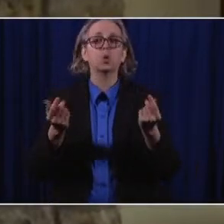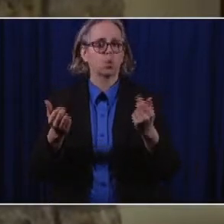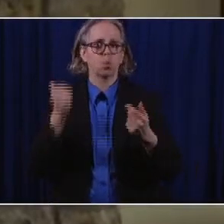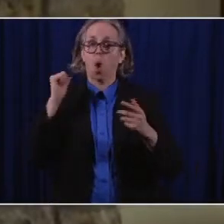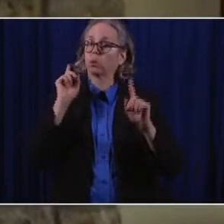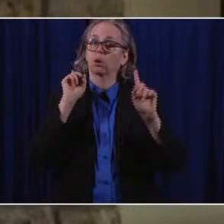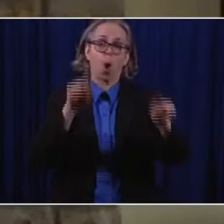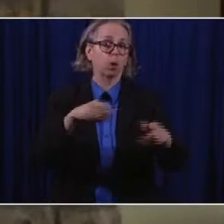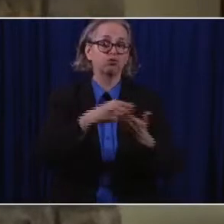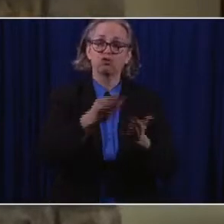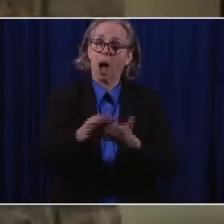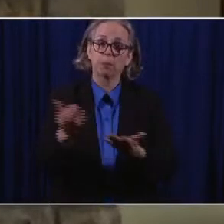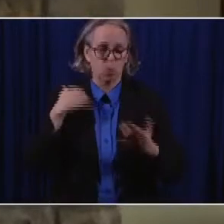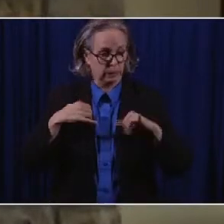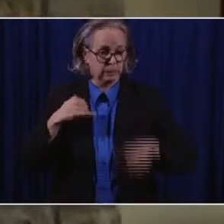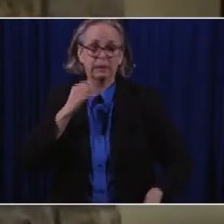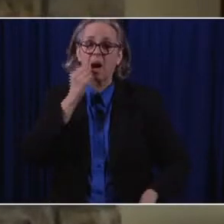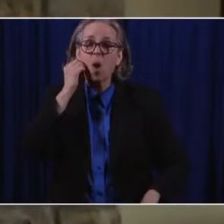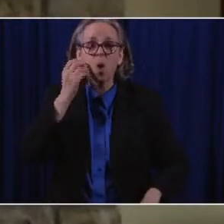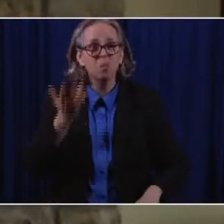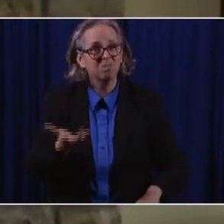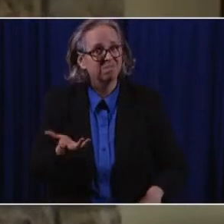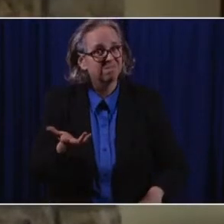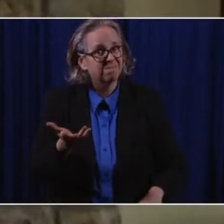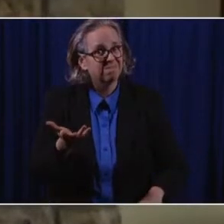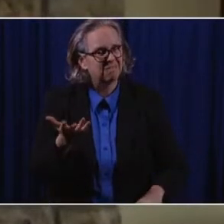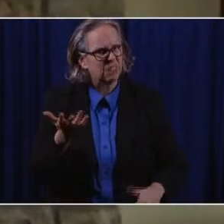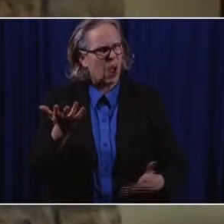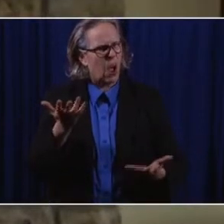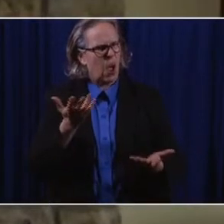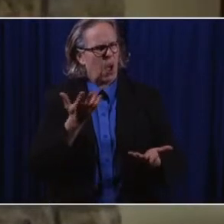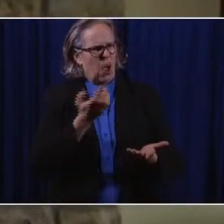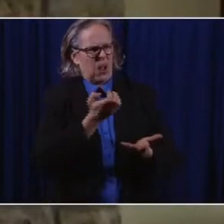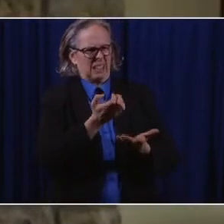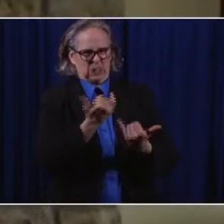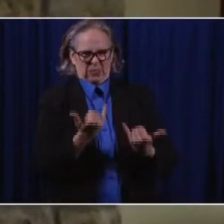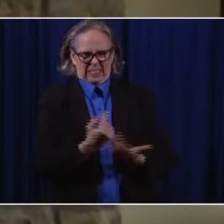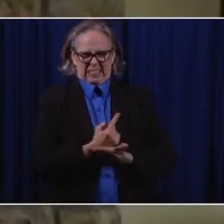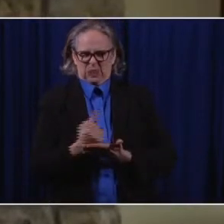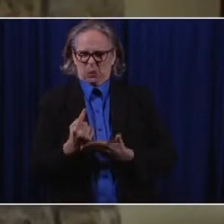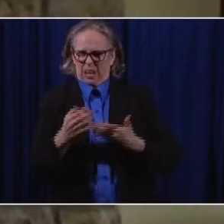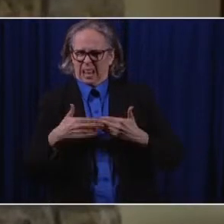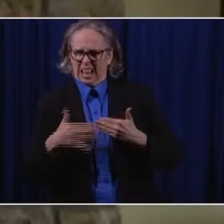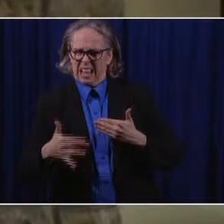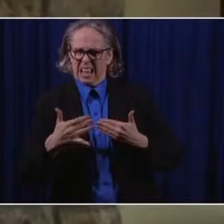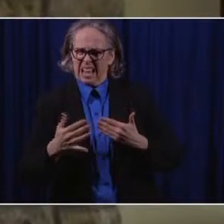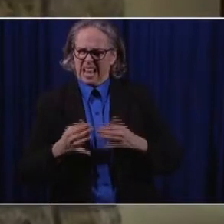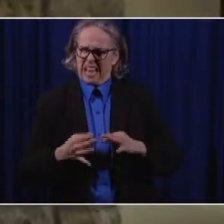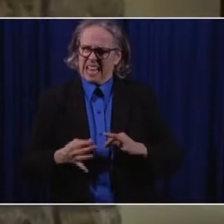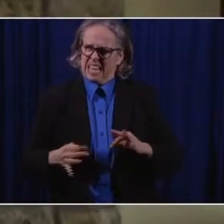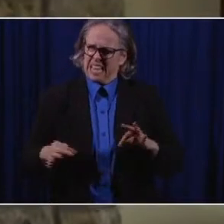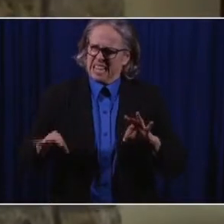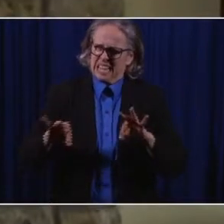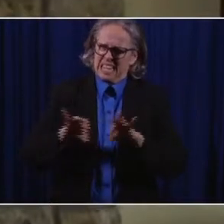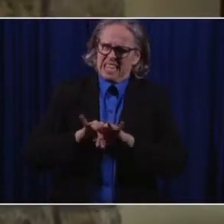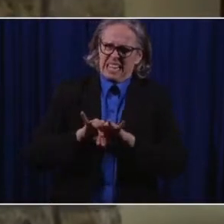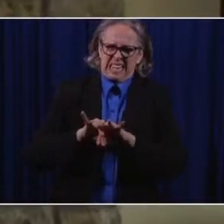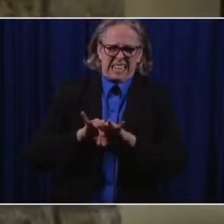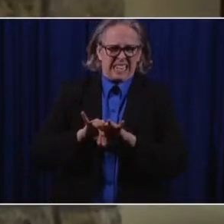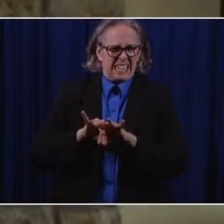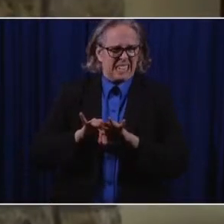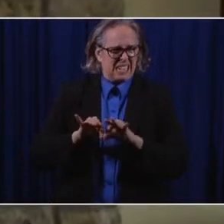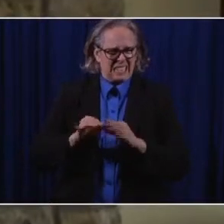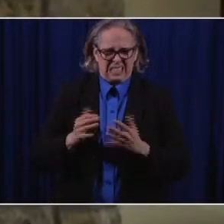few days, Wednesday, Thursday, Friday, Saturday, Sunday are just going to be critical. I think, and we'll